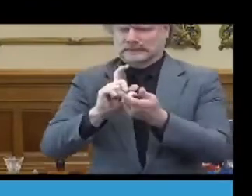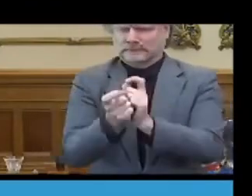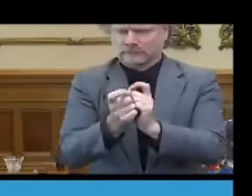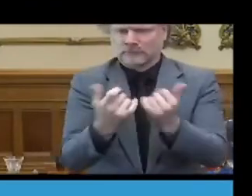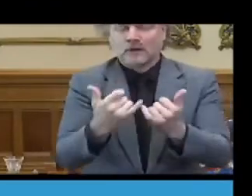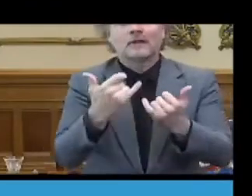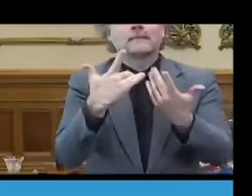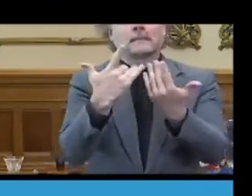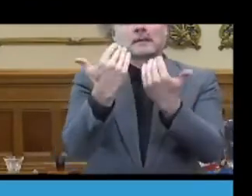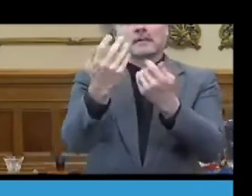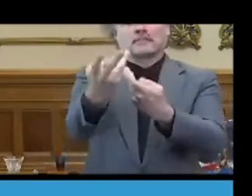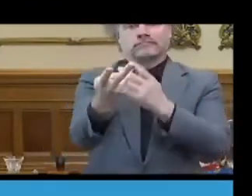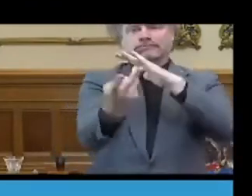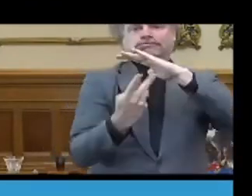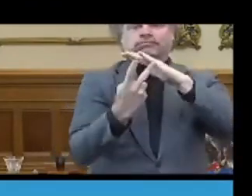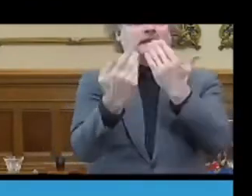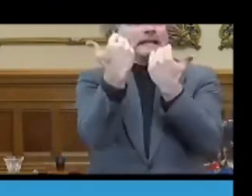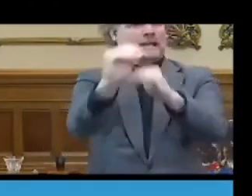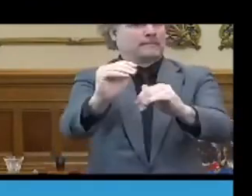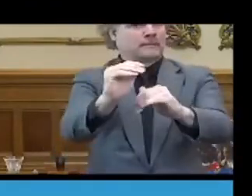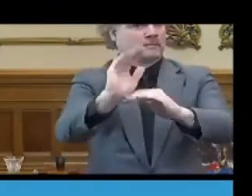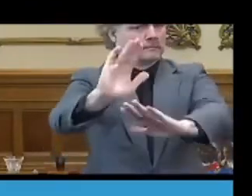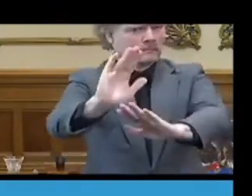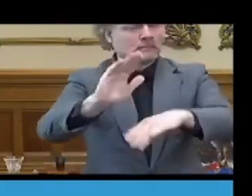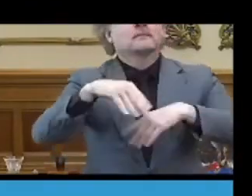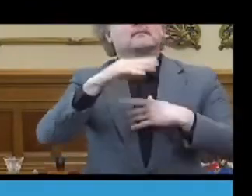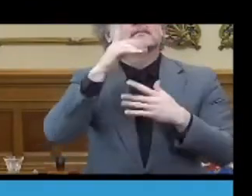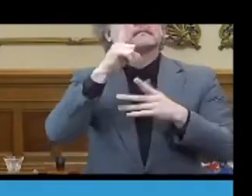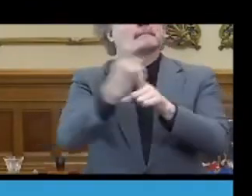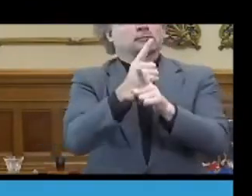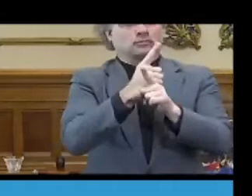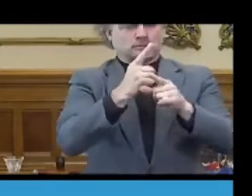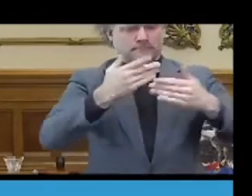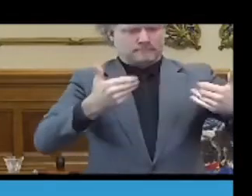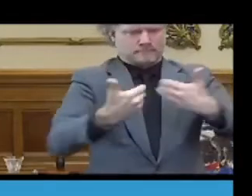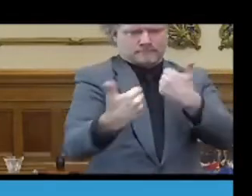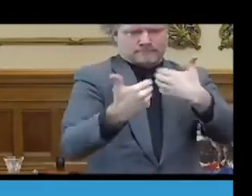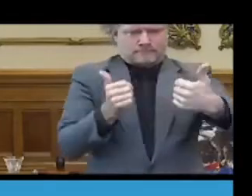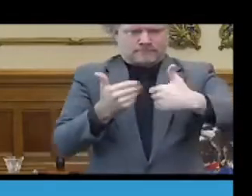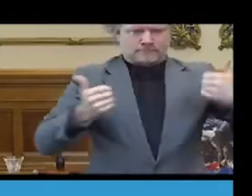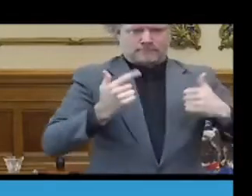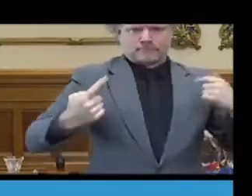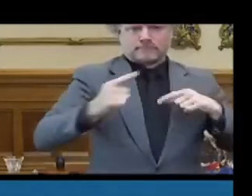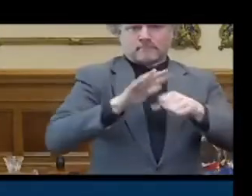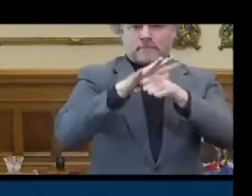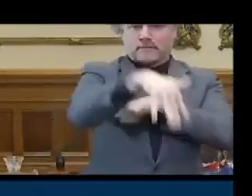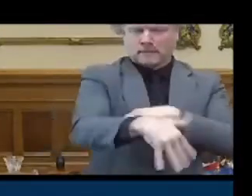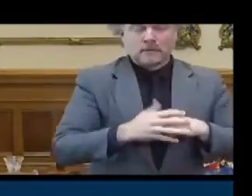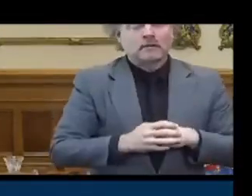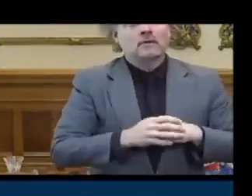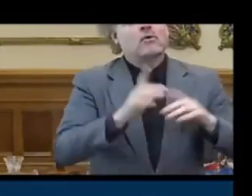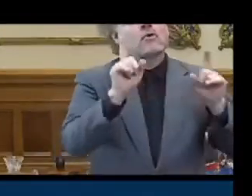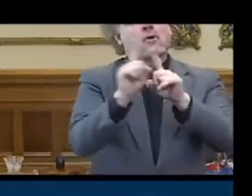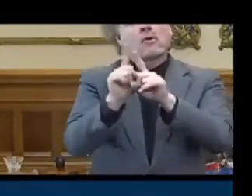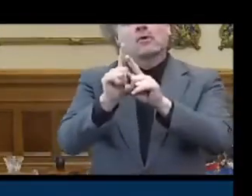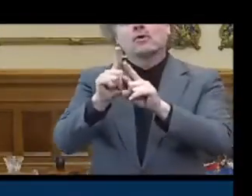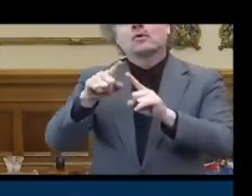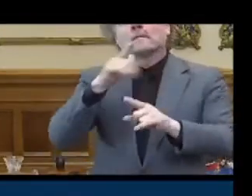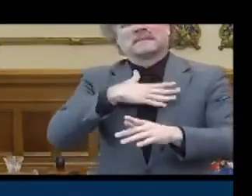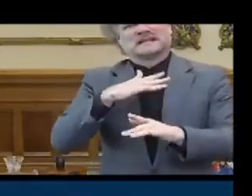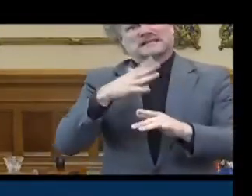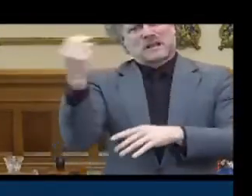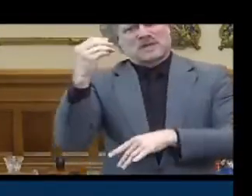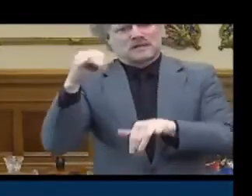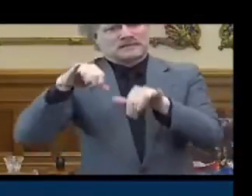of customers that come into a branch to ensure that we have proper spacing in our waiting rooms. We also ask folks to wait